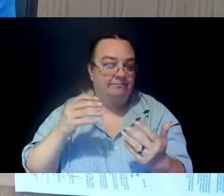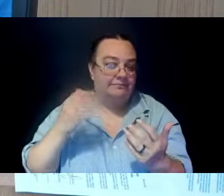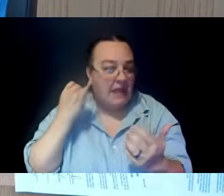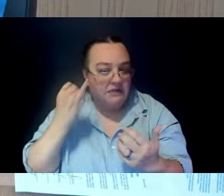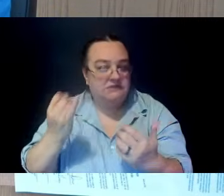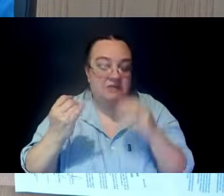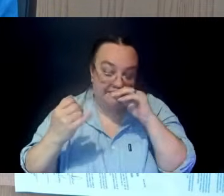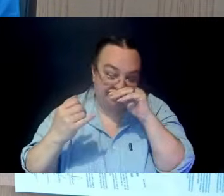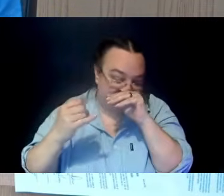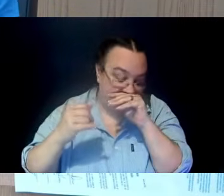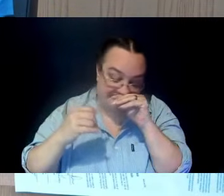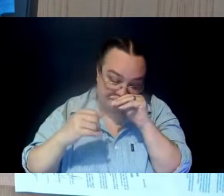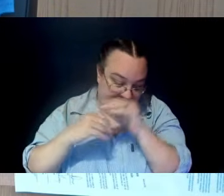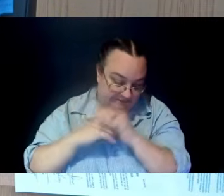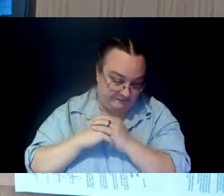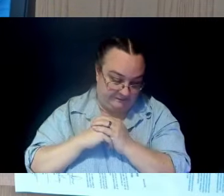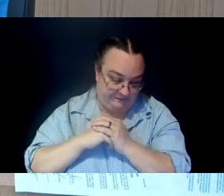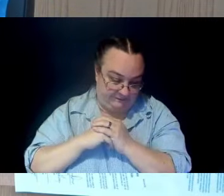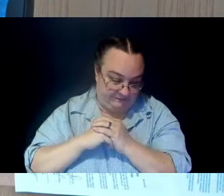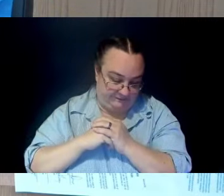this is an important